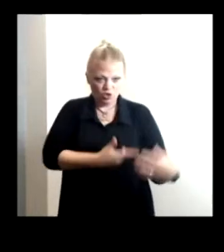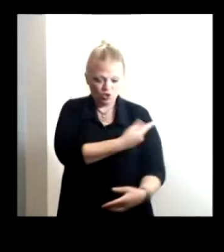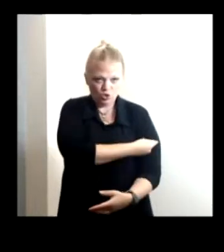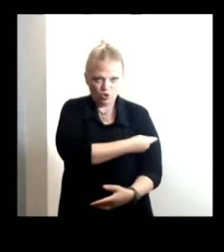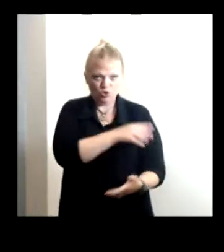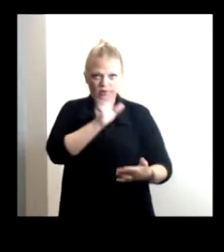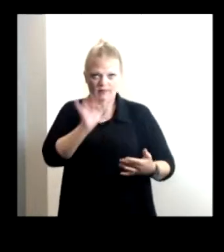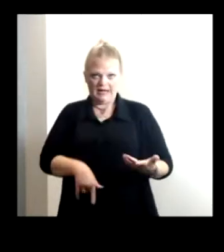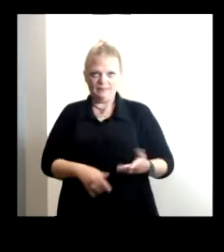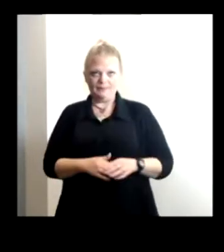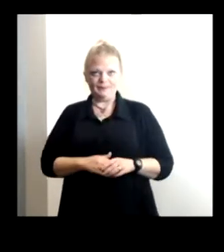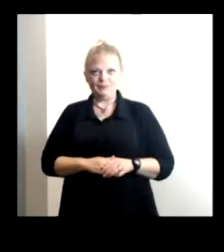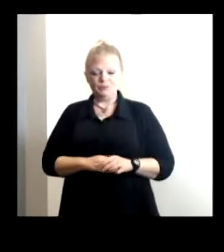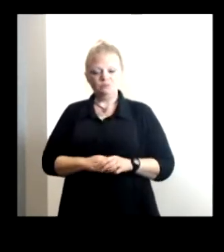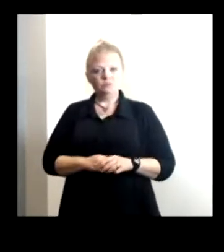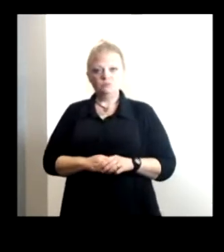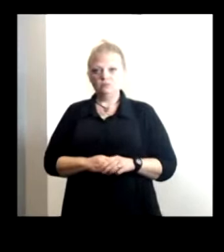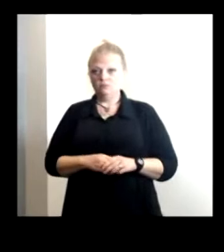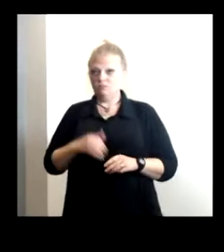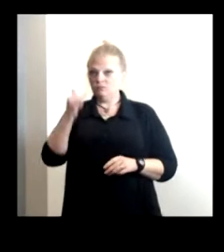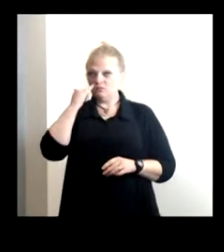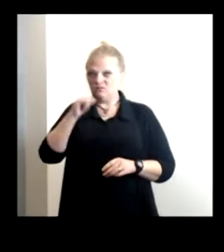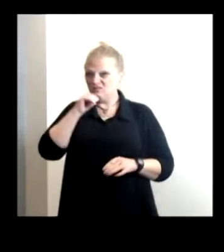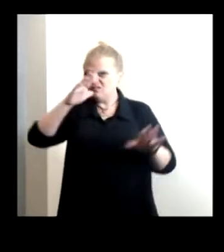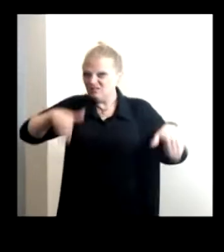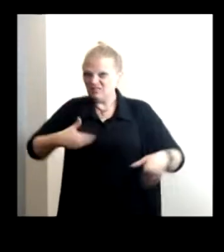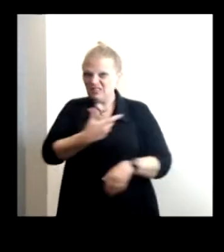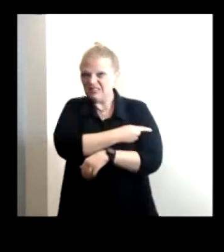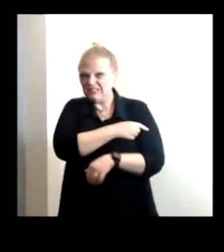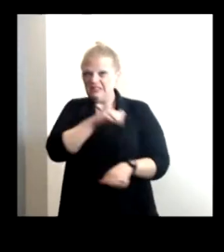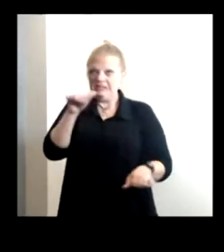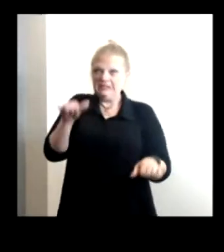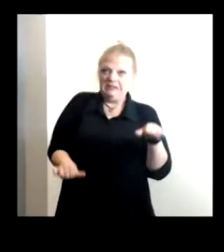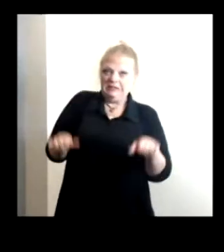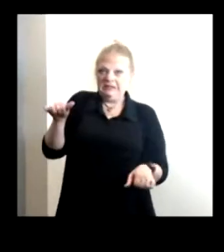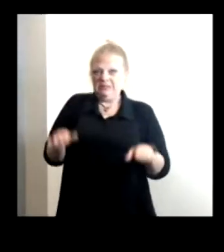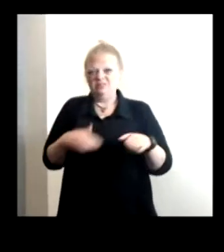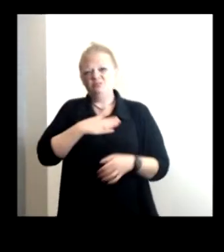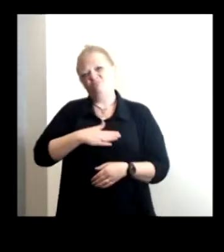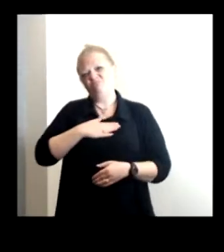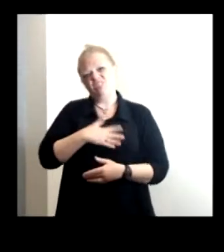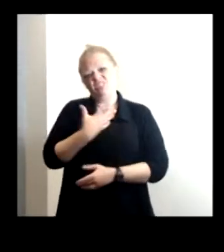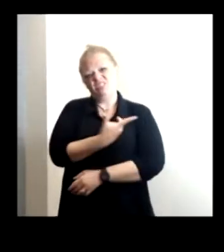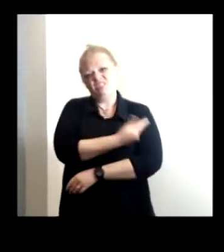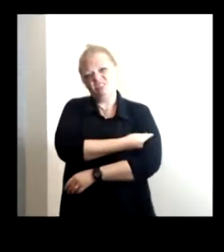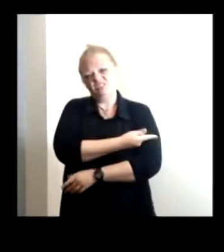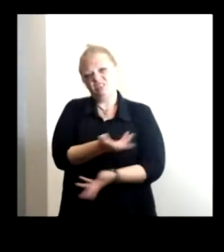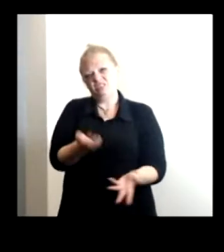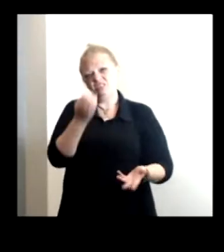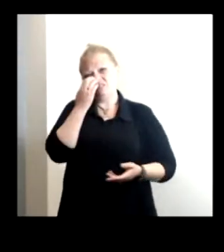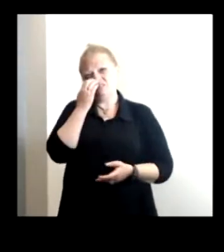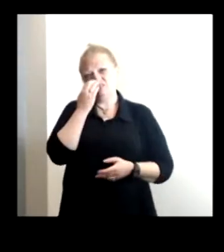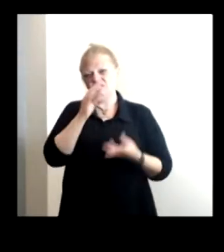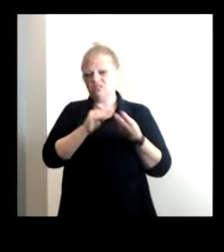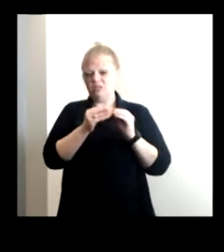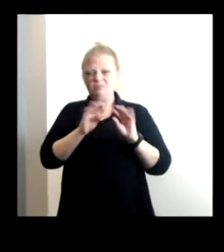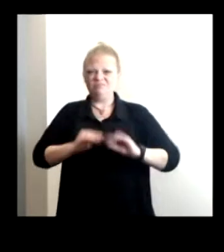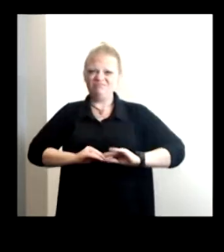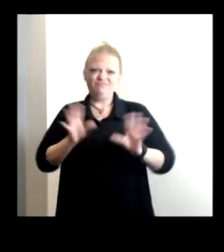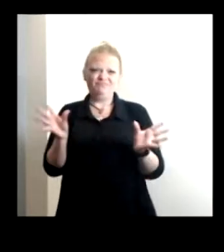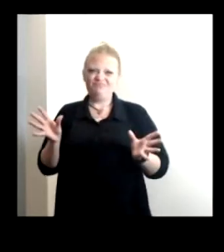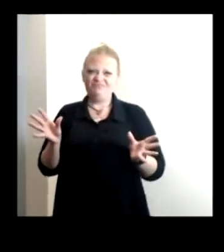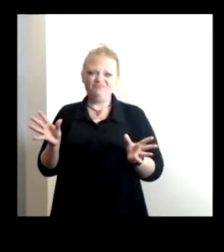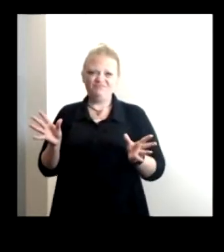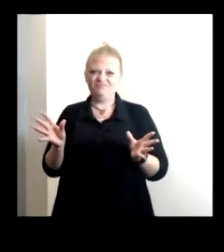dose. So if you haven't been vaccinated and you're hemming and hawing about it, please get vaccinated. The numbers are very clear. We